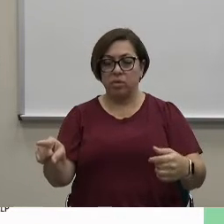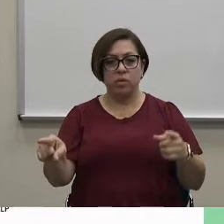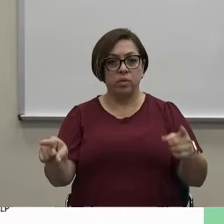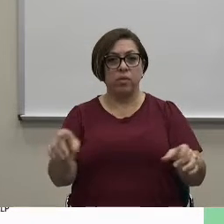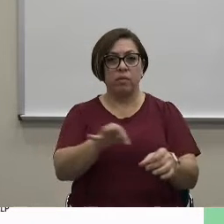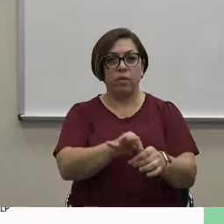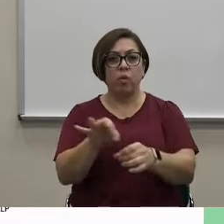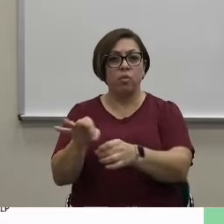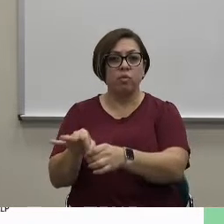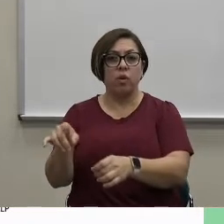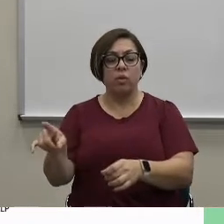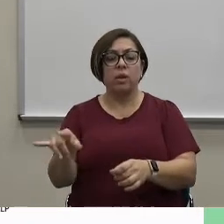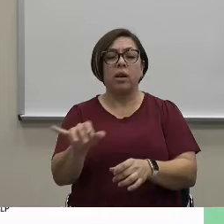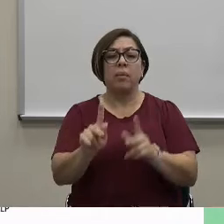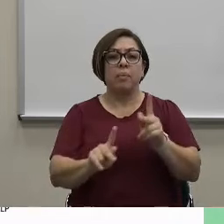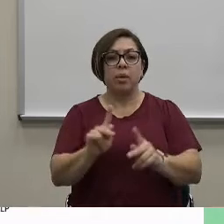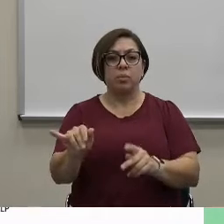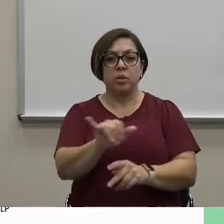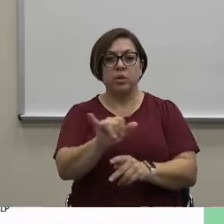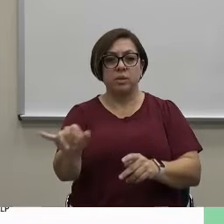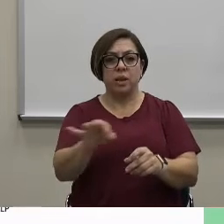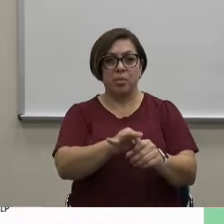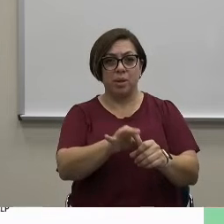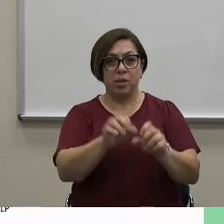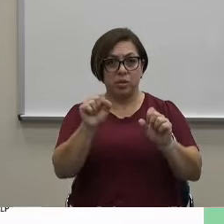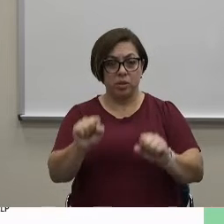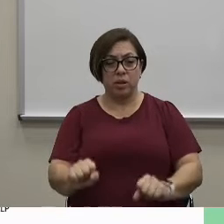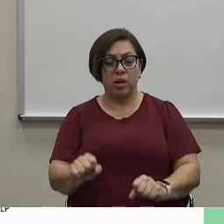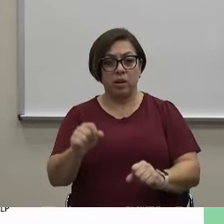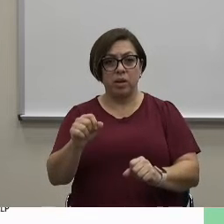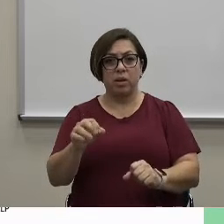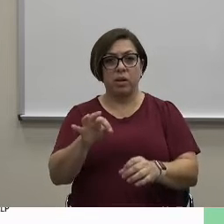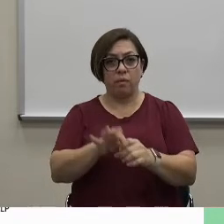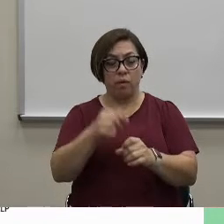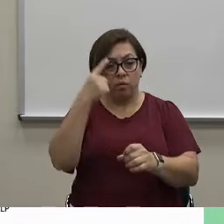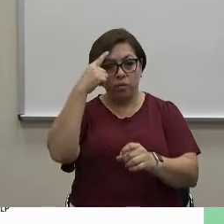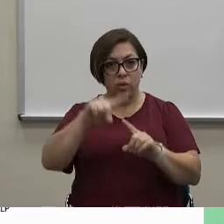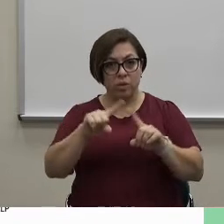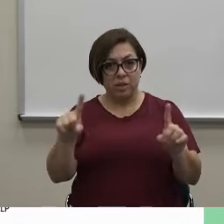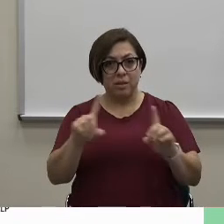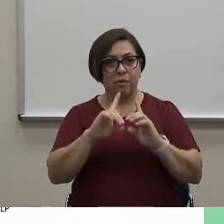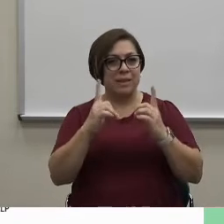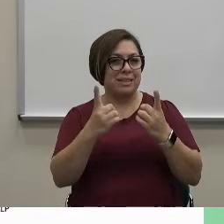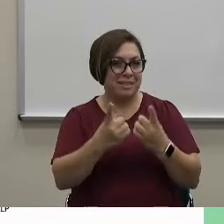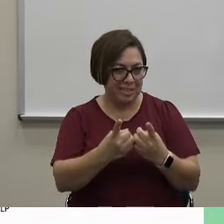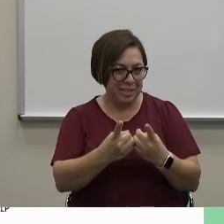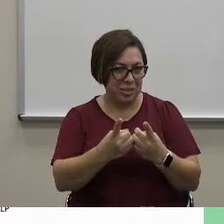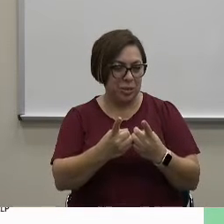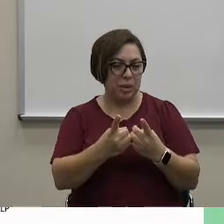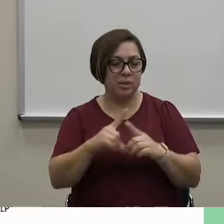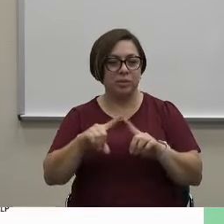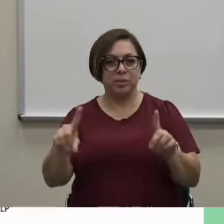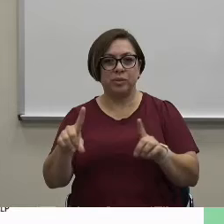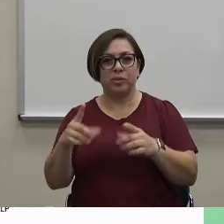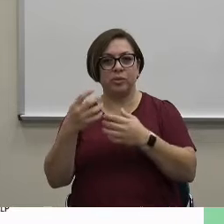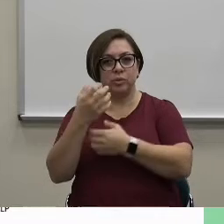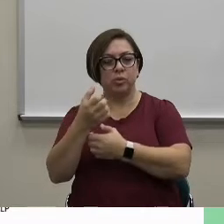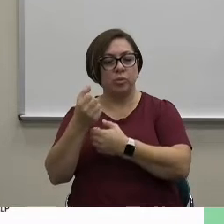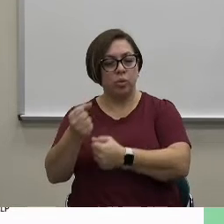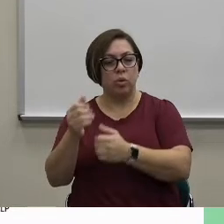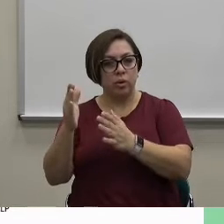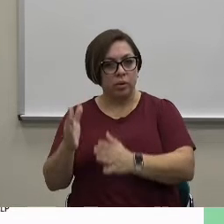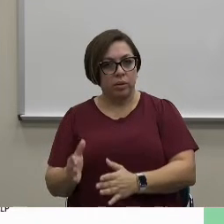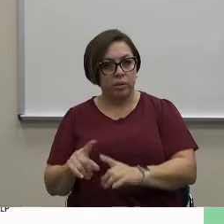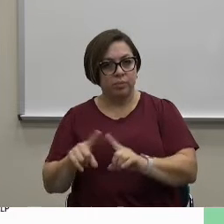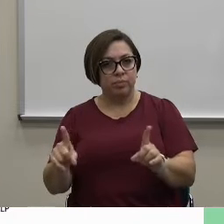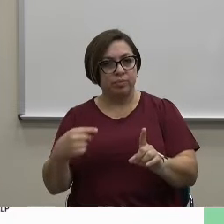where people in the same election precinct may be voting for different trustee districts, and that happens sometimes, but again, to the extent we can use whole